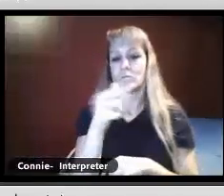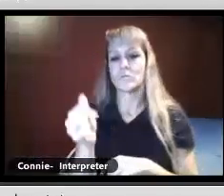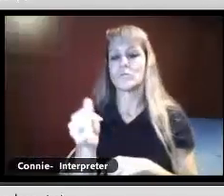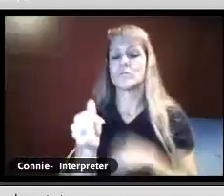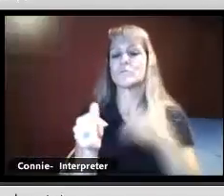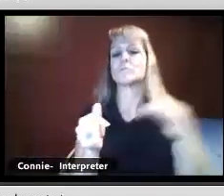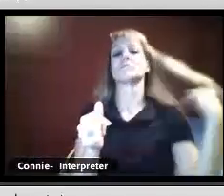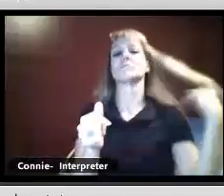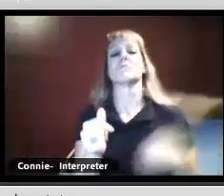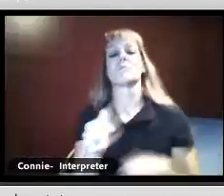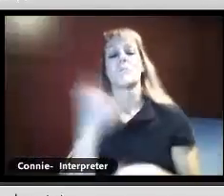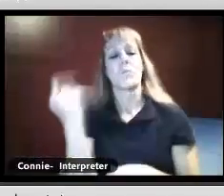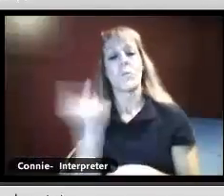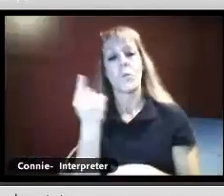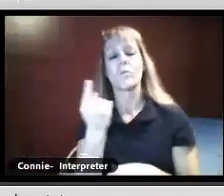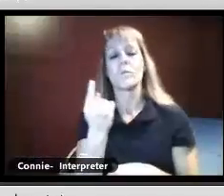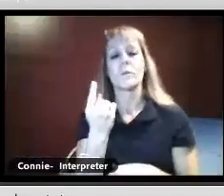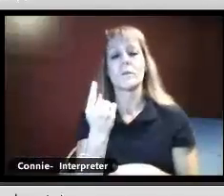only scholarly